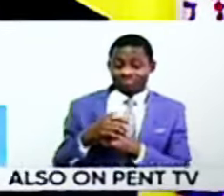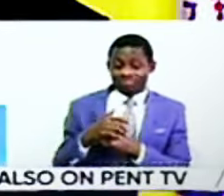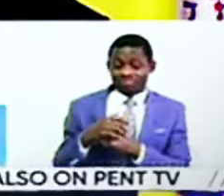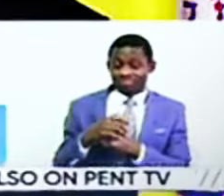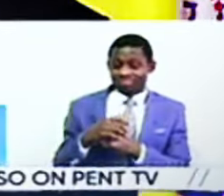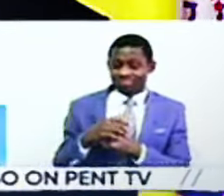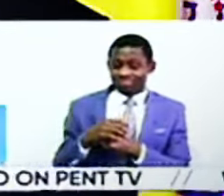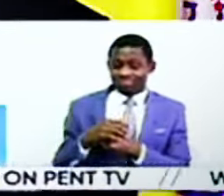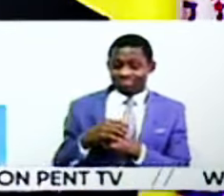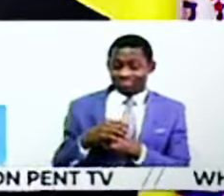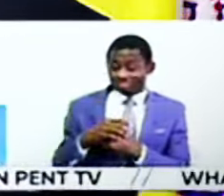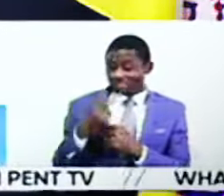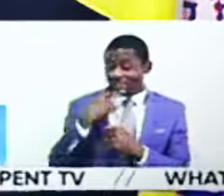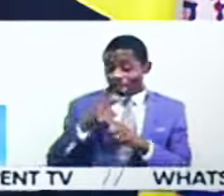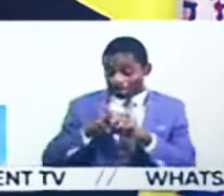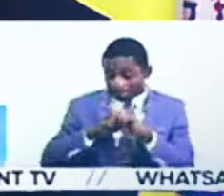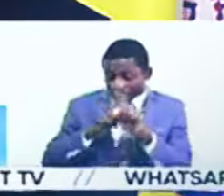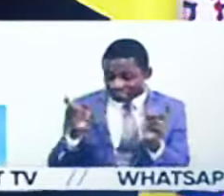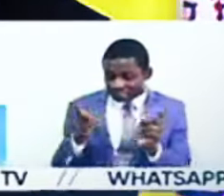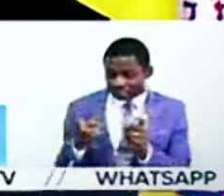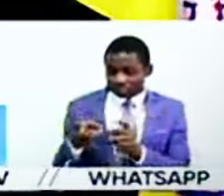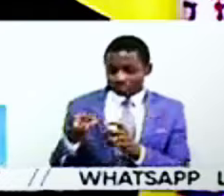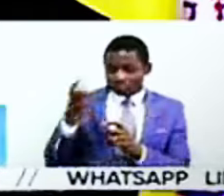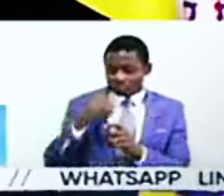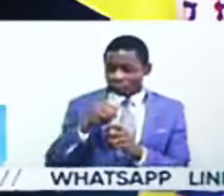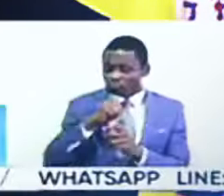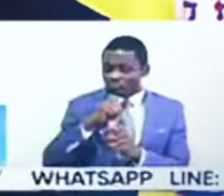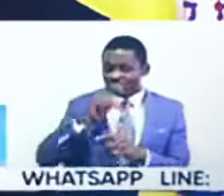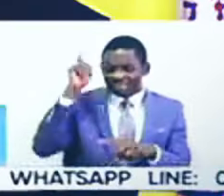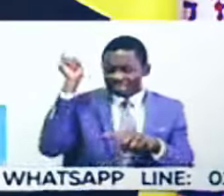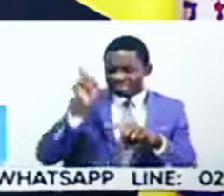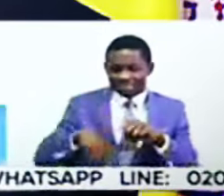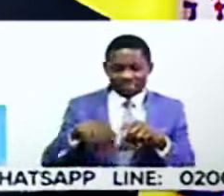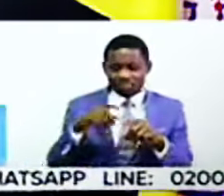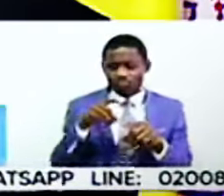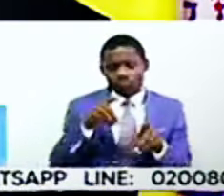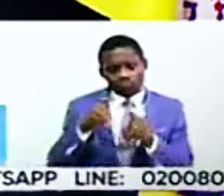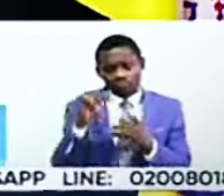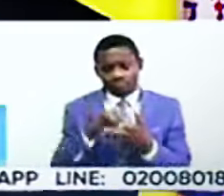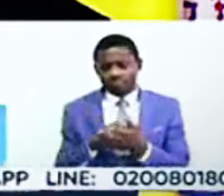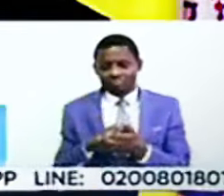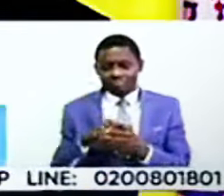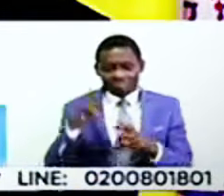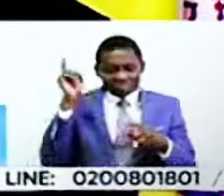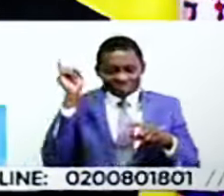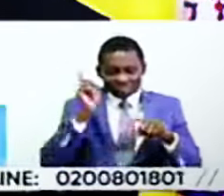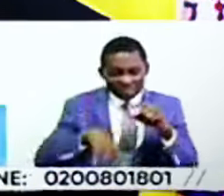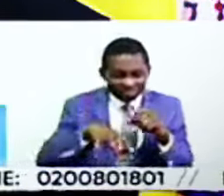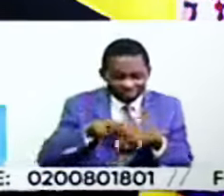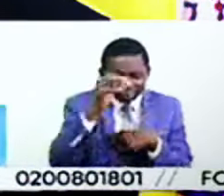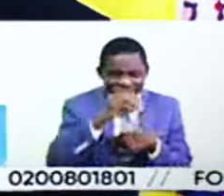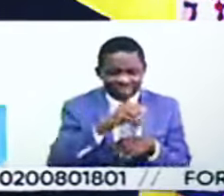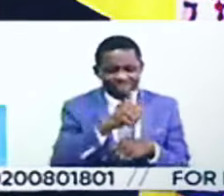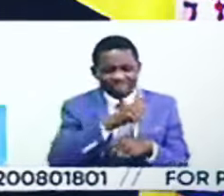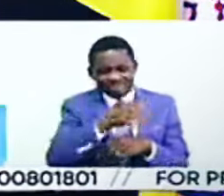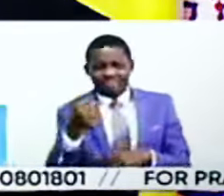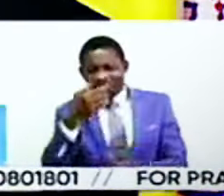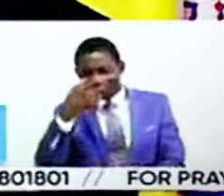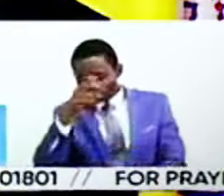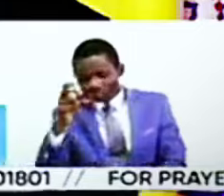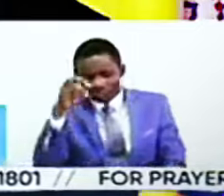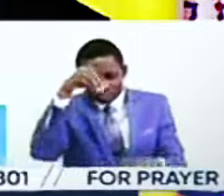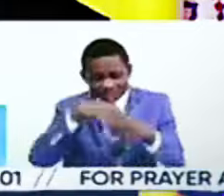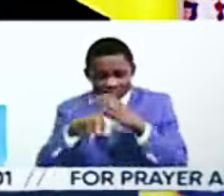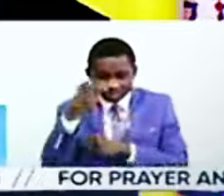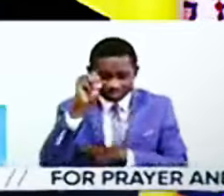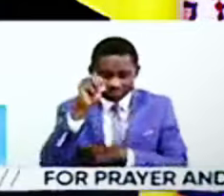they were unable to do so. They could find no corruption in him because